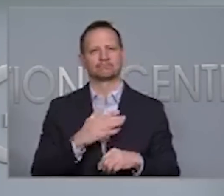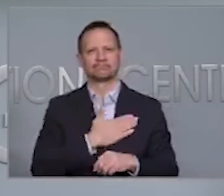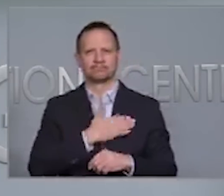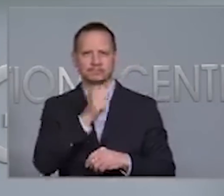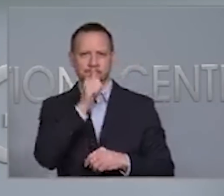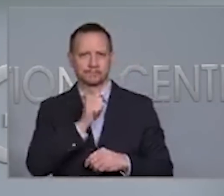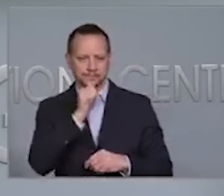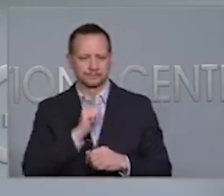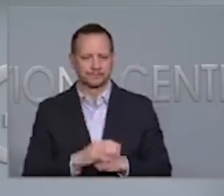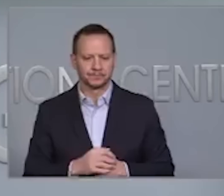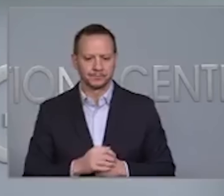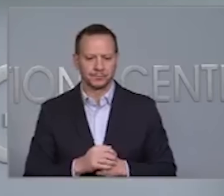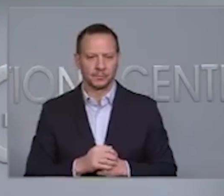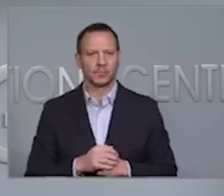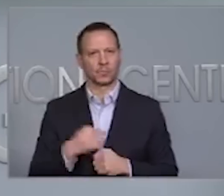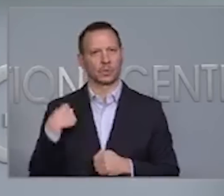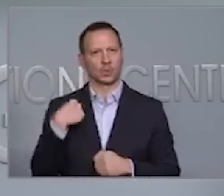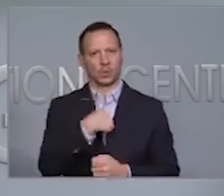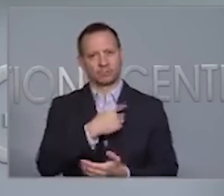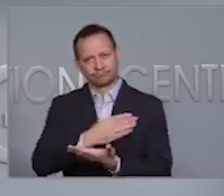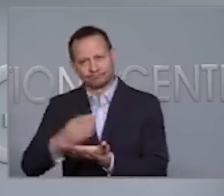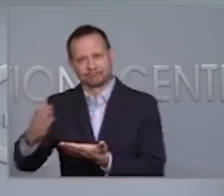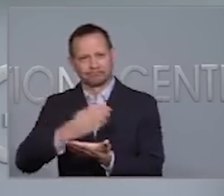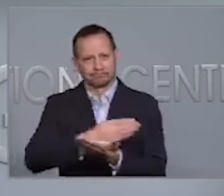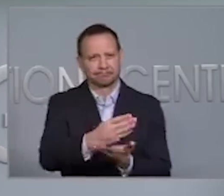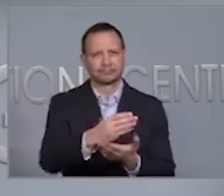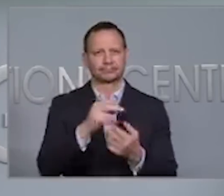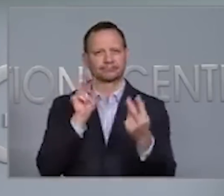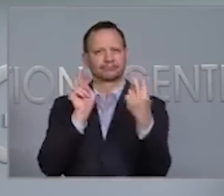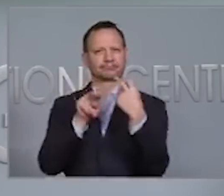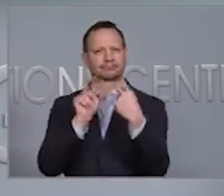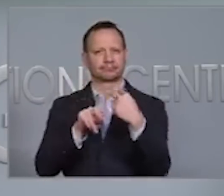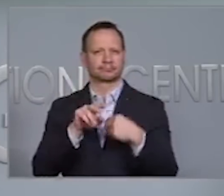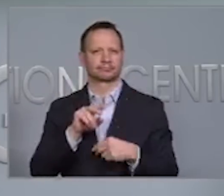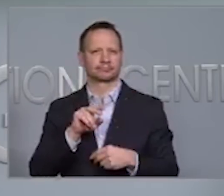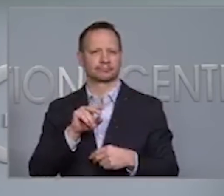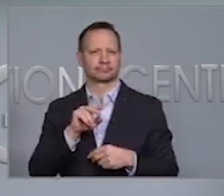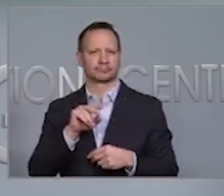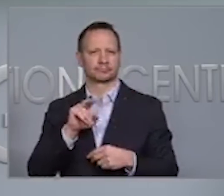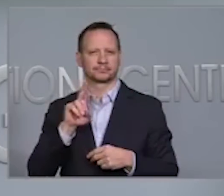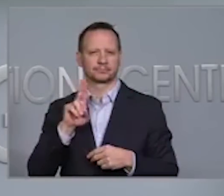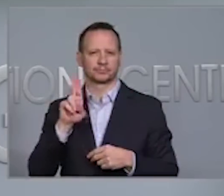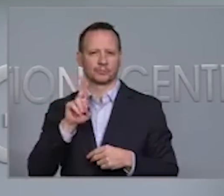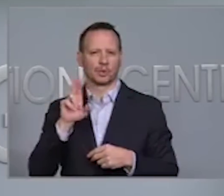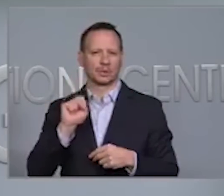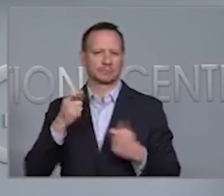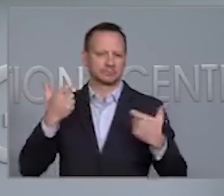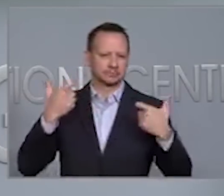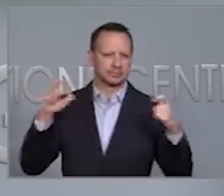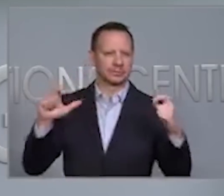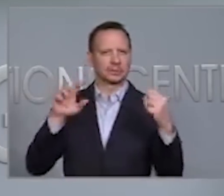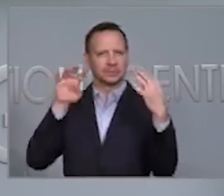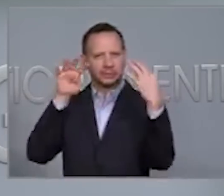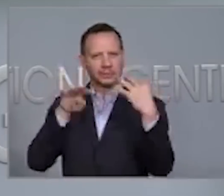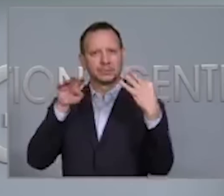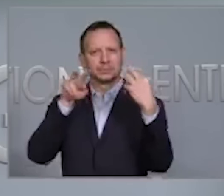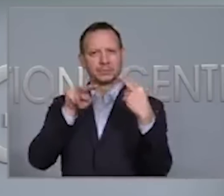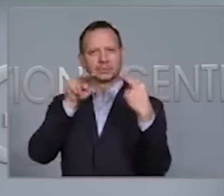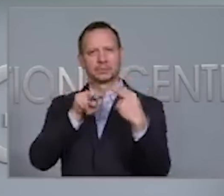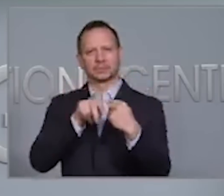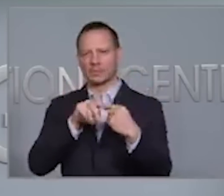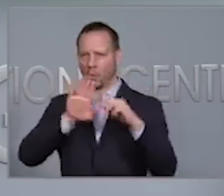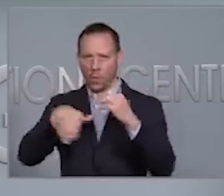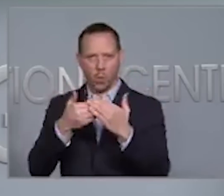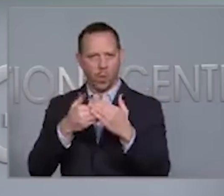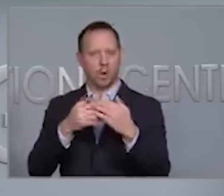clearing interstates and then U.S. and NC routes, followed by secondary roads. Please watch out for trouble spots that